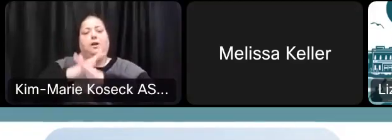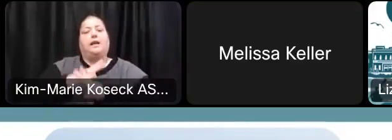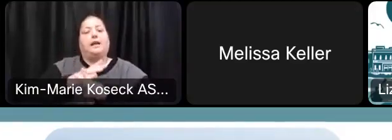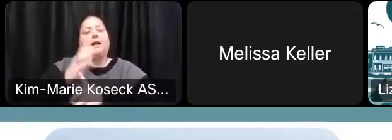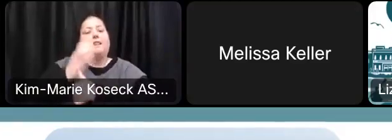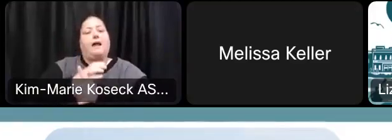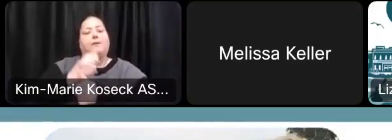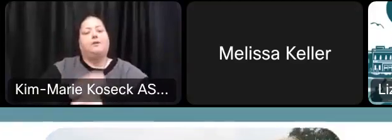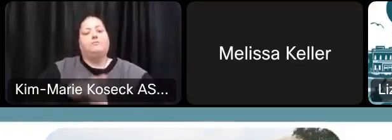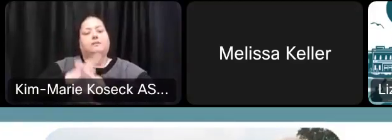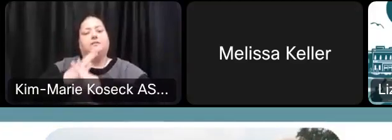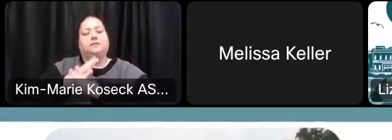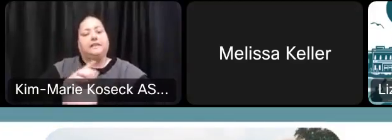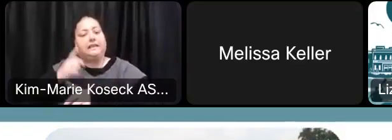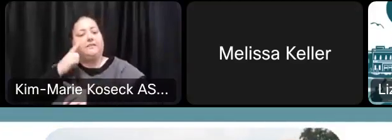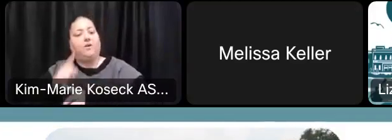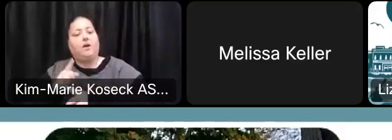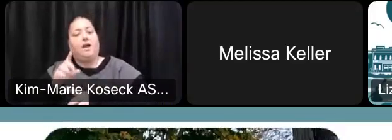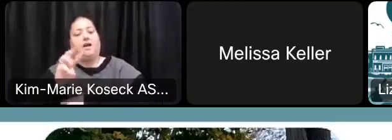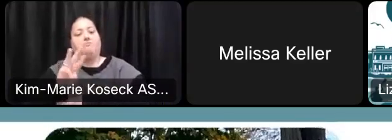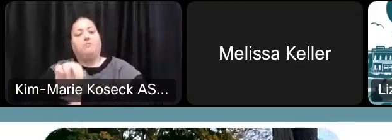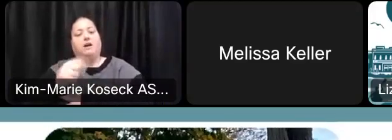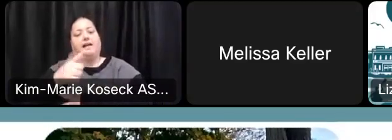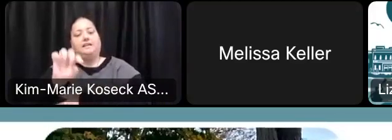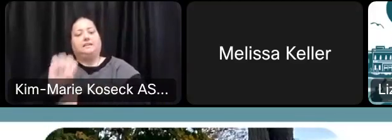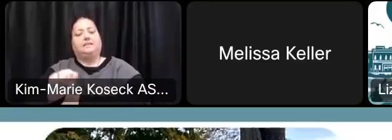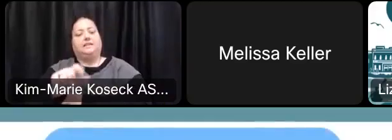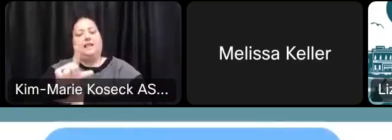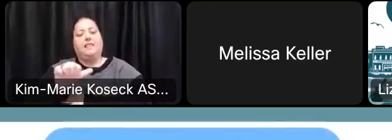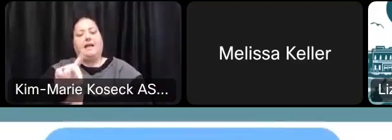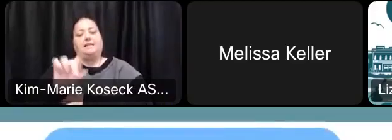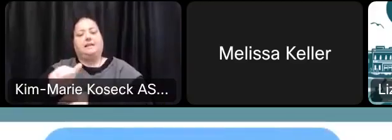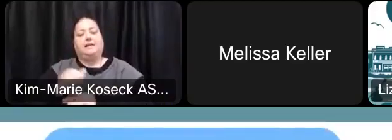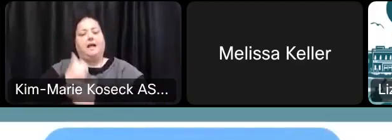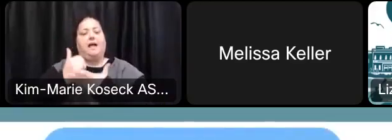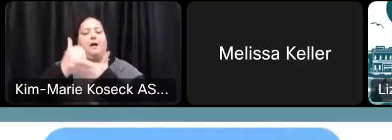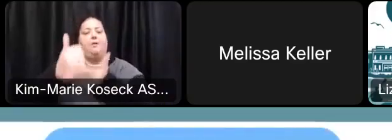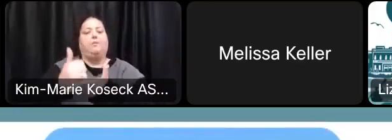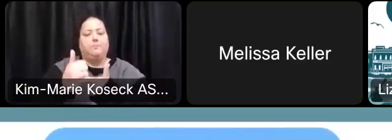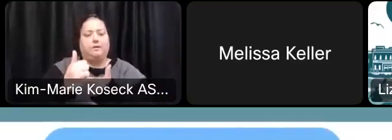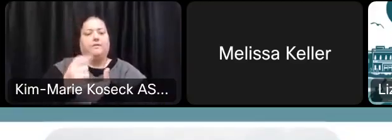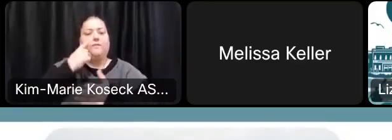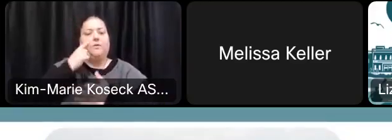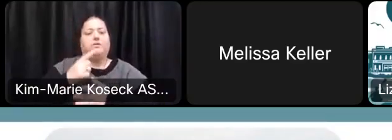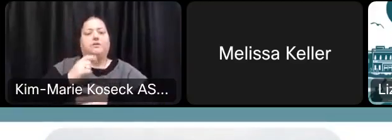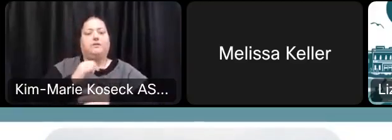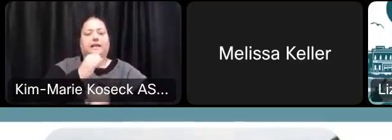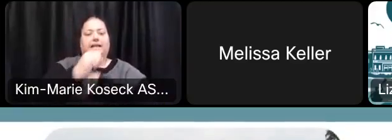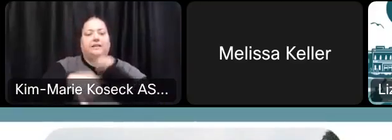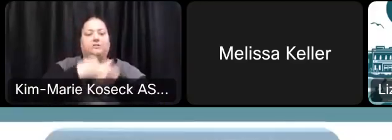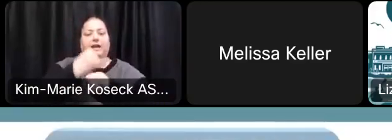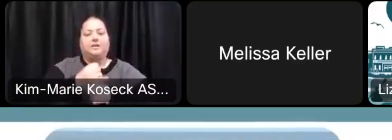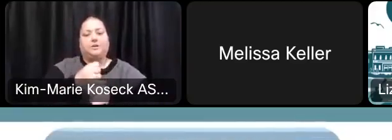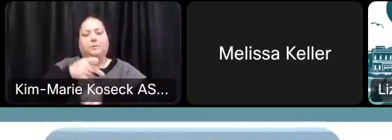projects directly. At Wright's Landing Marina in Oswego, New York, we help stabilize the structure of their international pier to protect against